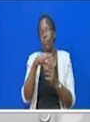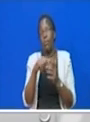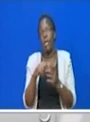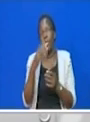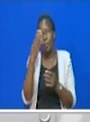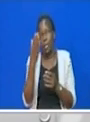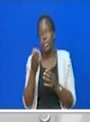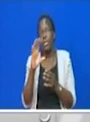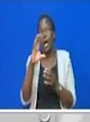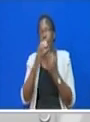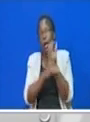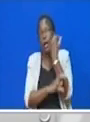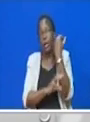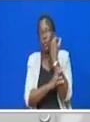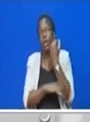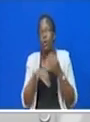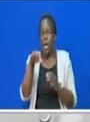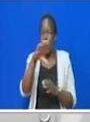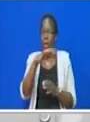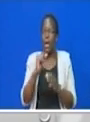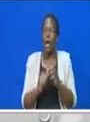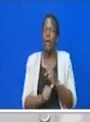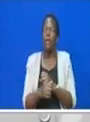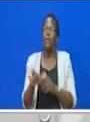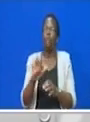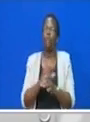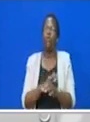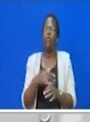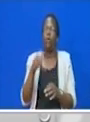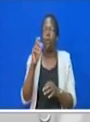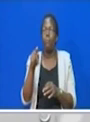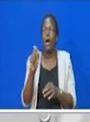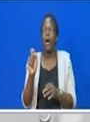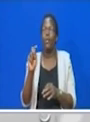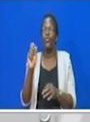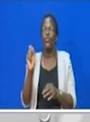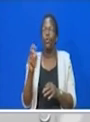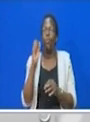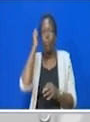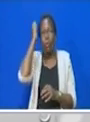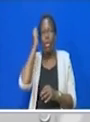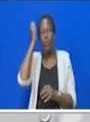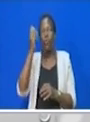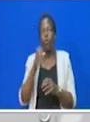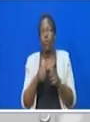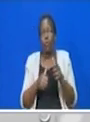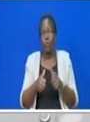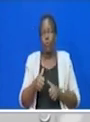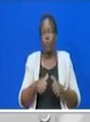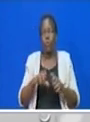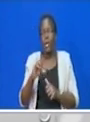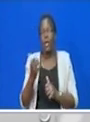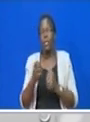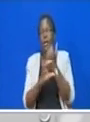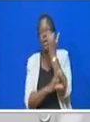country or area under full or partial political control of another country